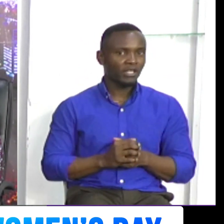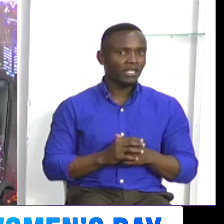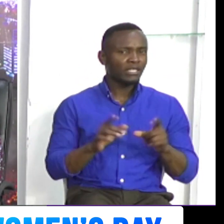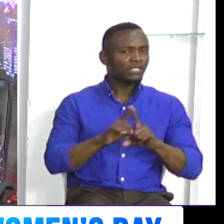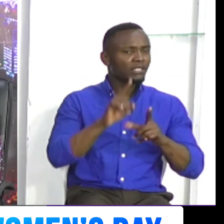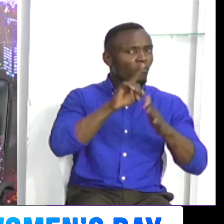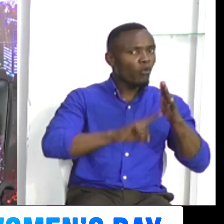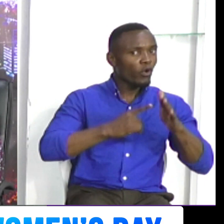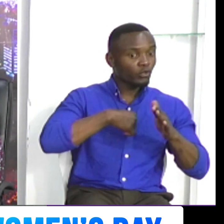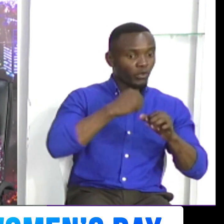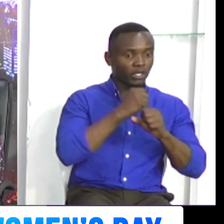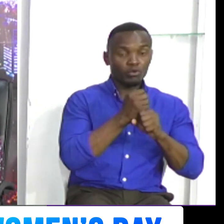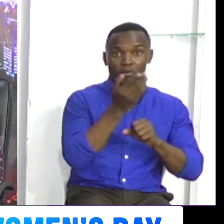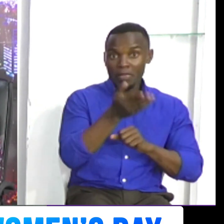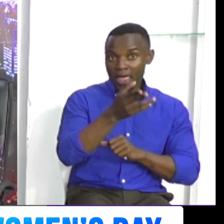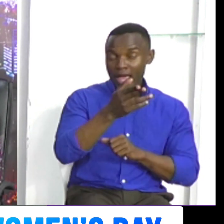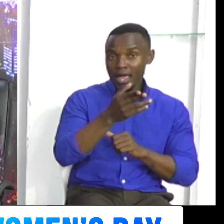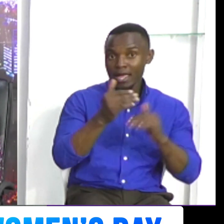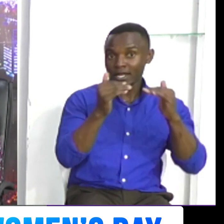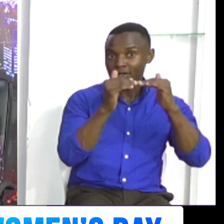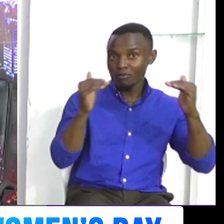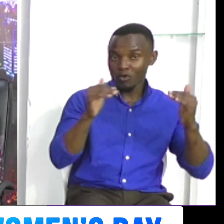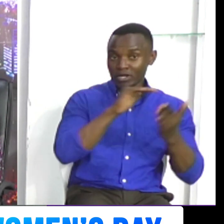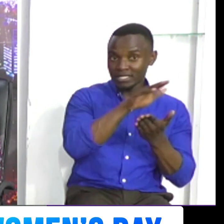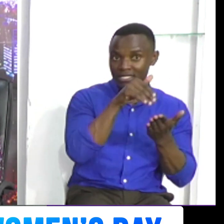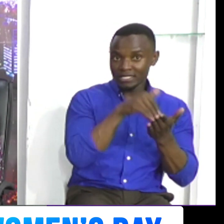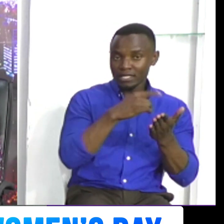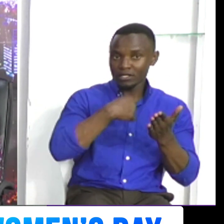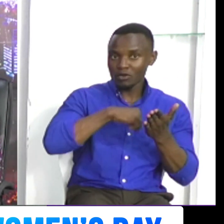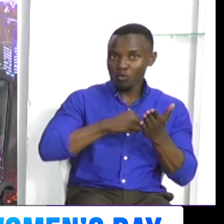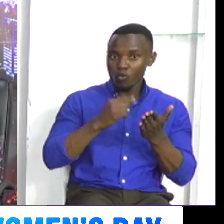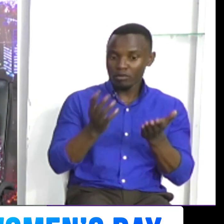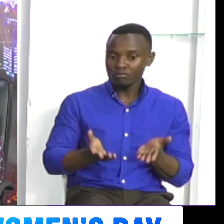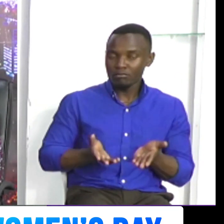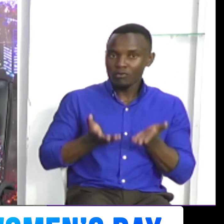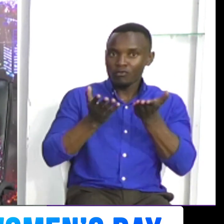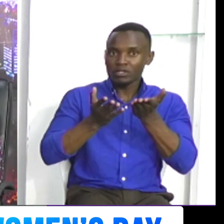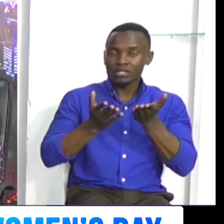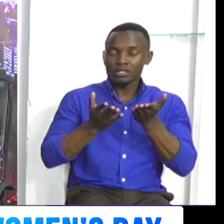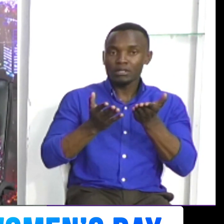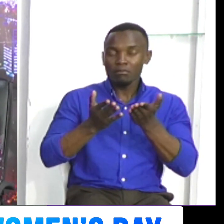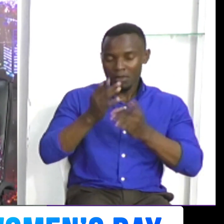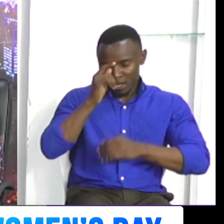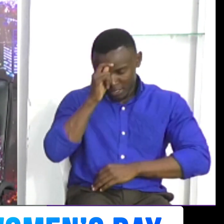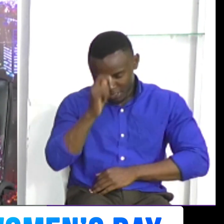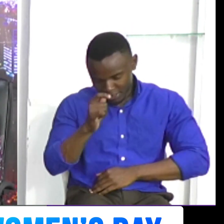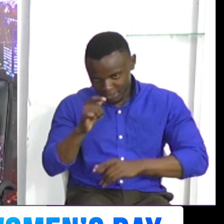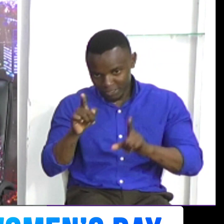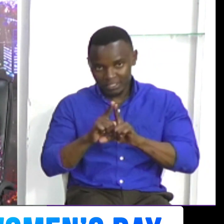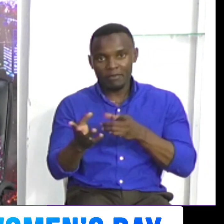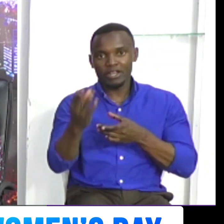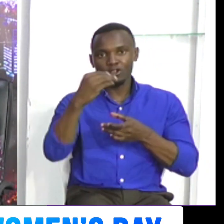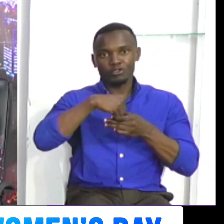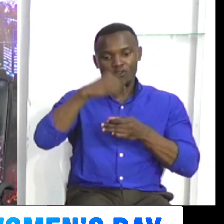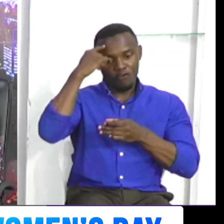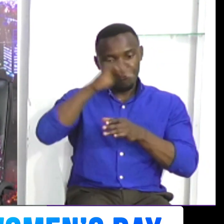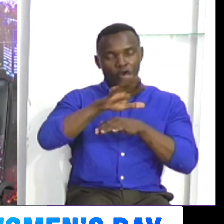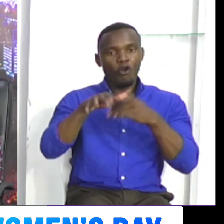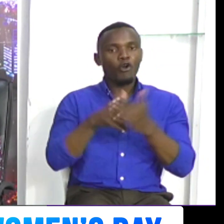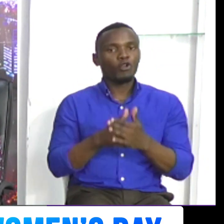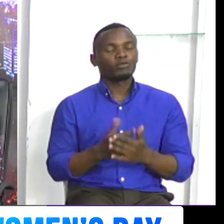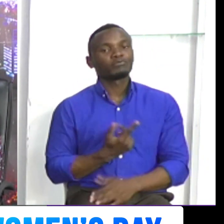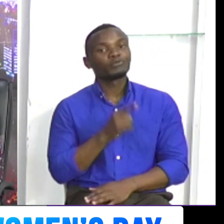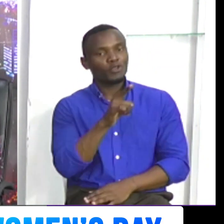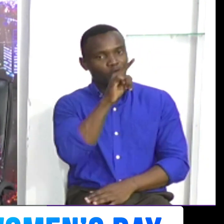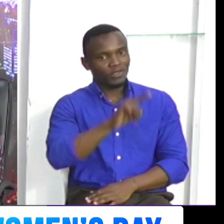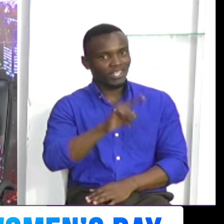the Democracy and Legal Aid Center, we foster dignity and inclusivity. Wow. For all. You're the right place. Really welcome